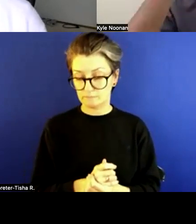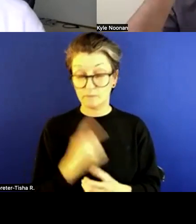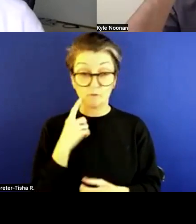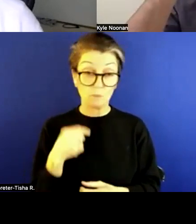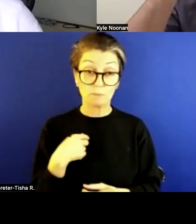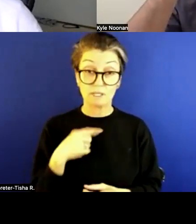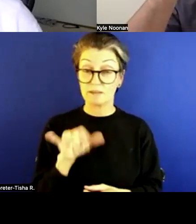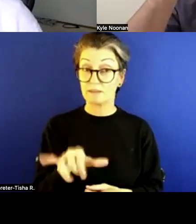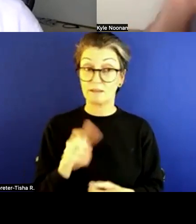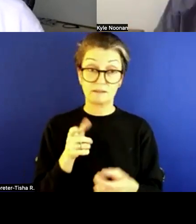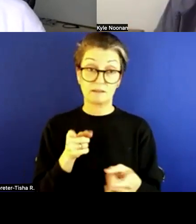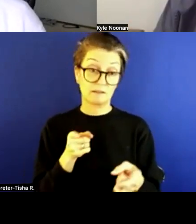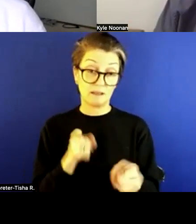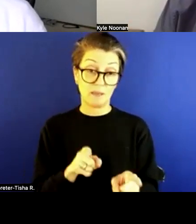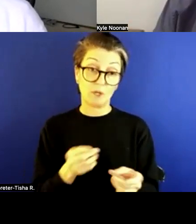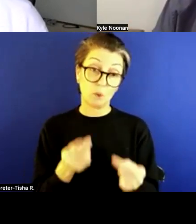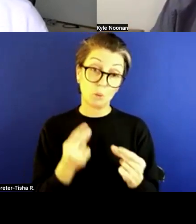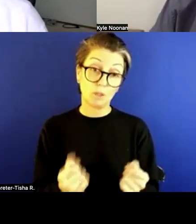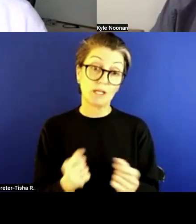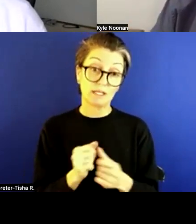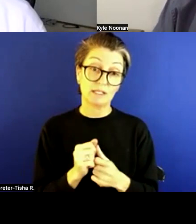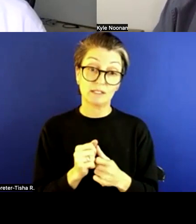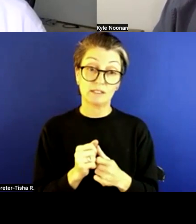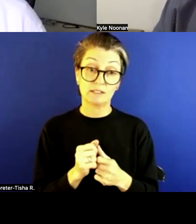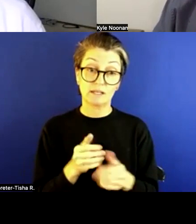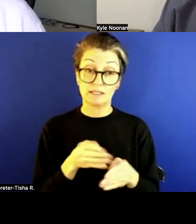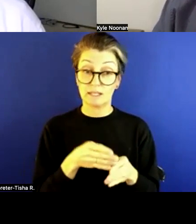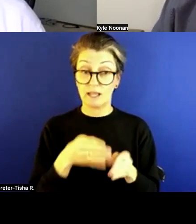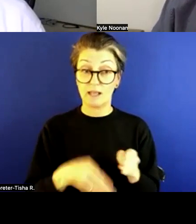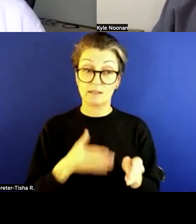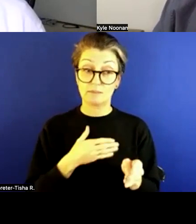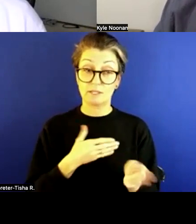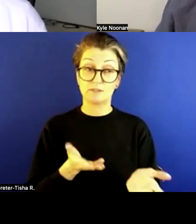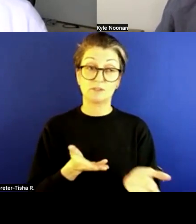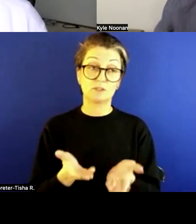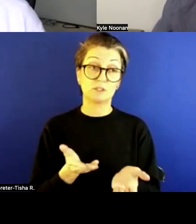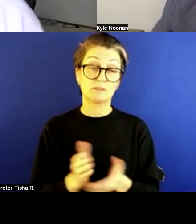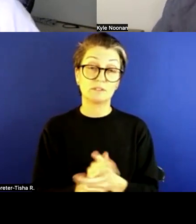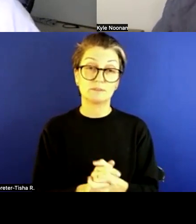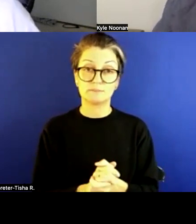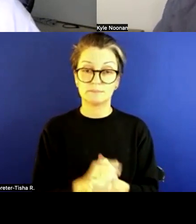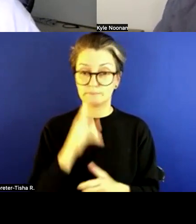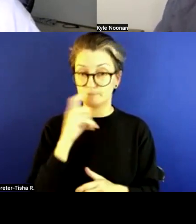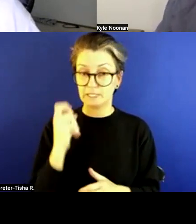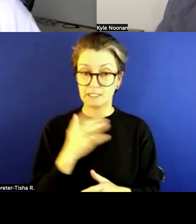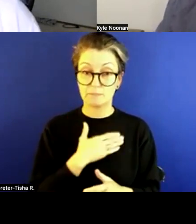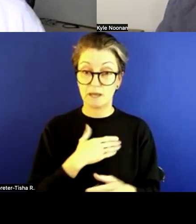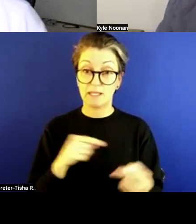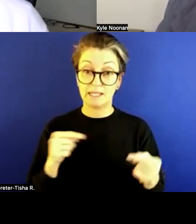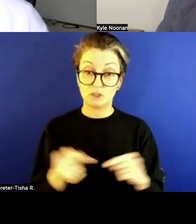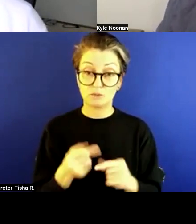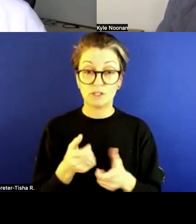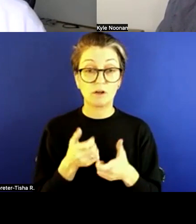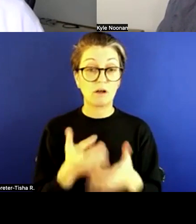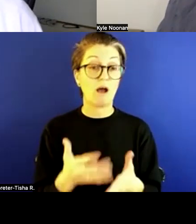that happened very, very quickly towards the end of my service, because my injury is what caused me